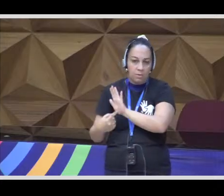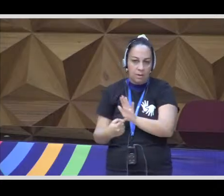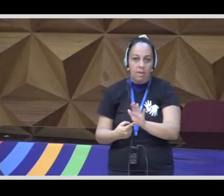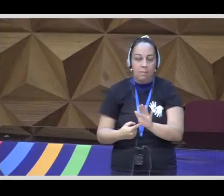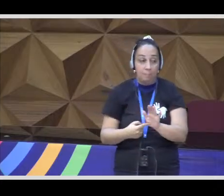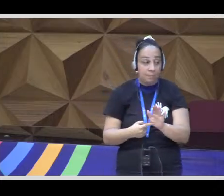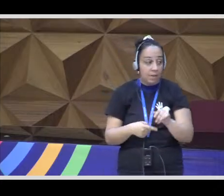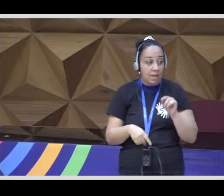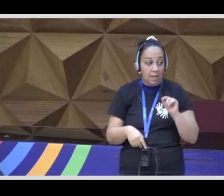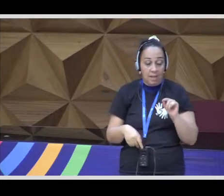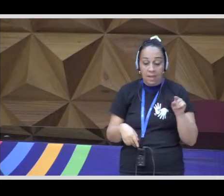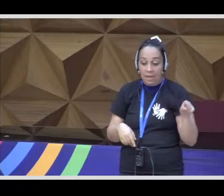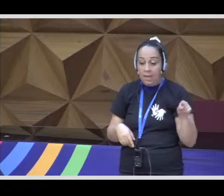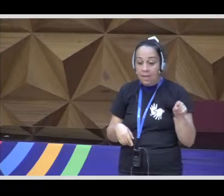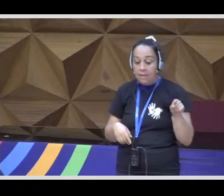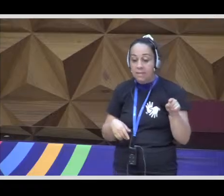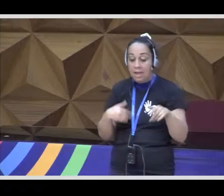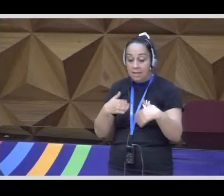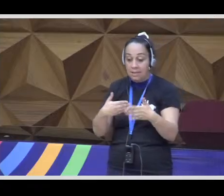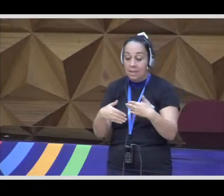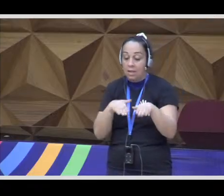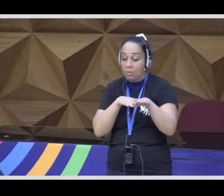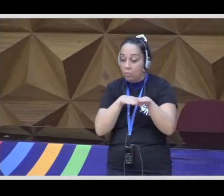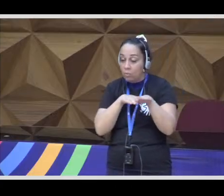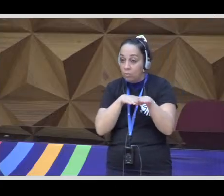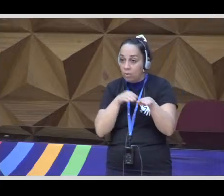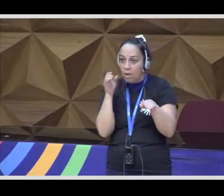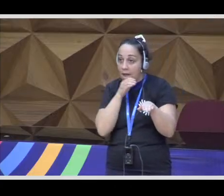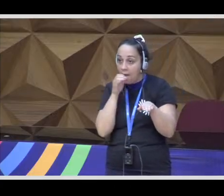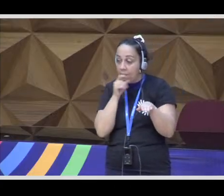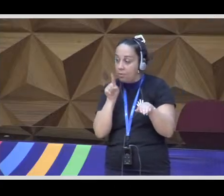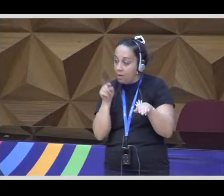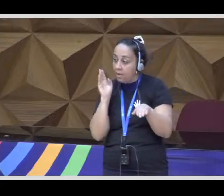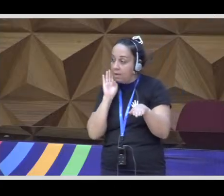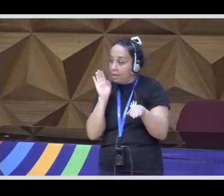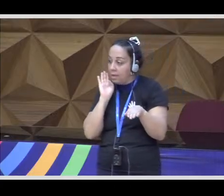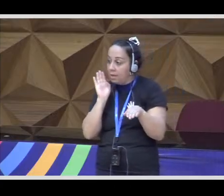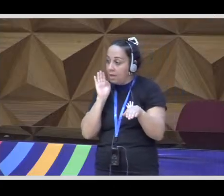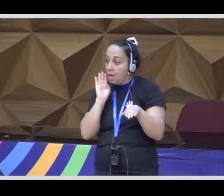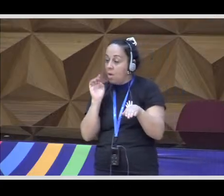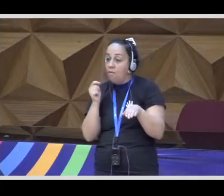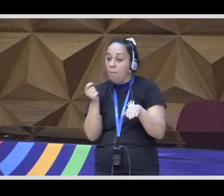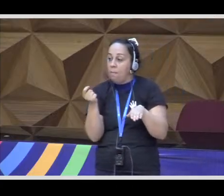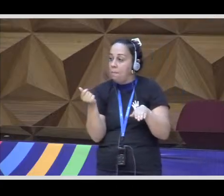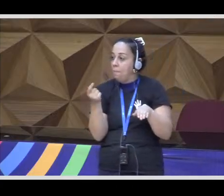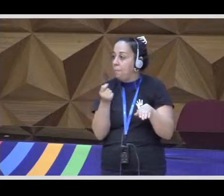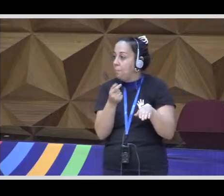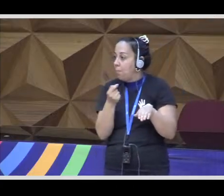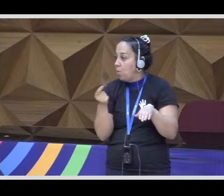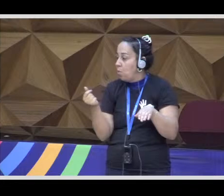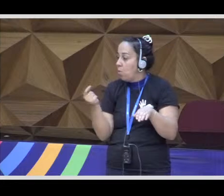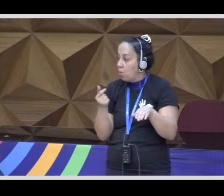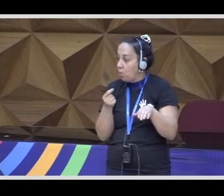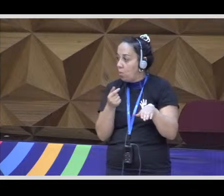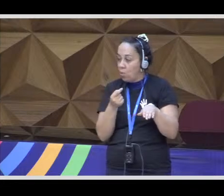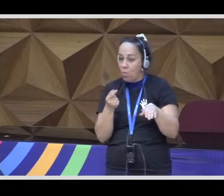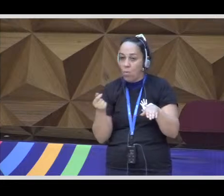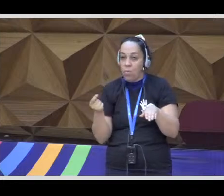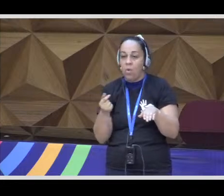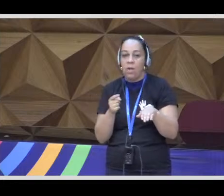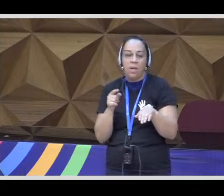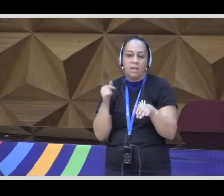presenting constant velocity, but much less distracting, for example, because you don't need the velocity information because your vestibular system